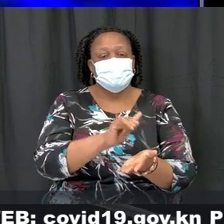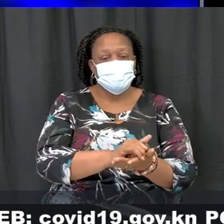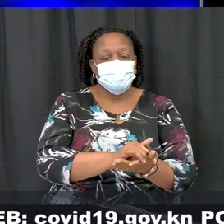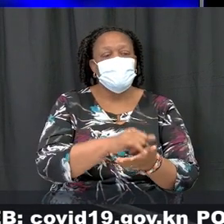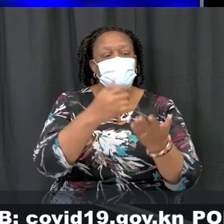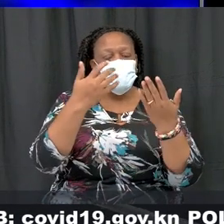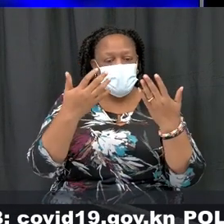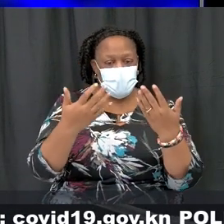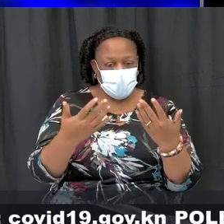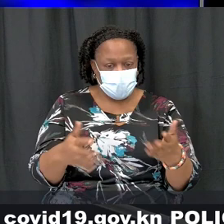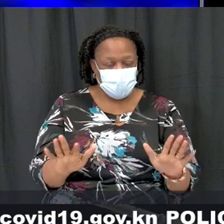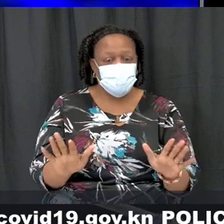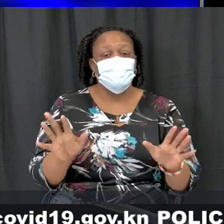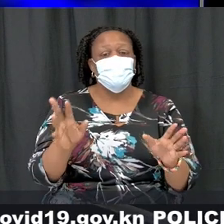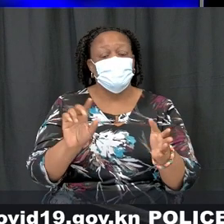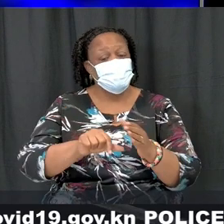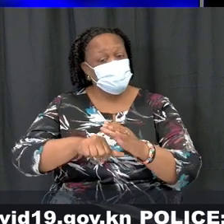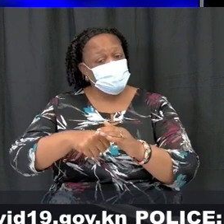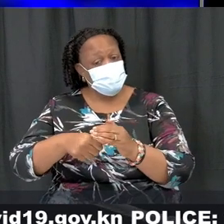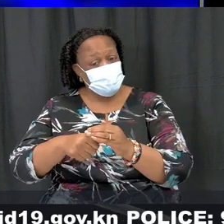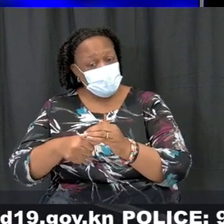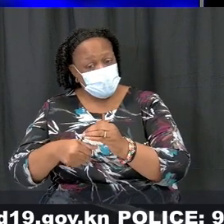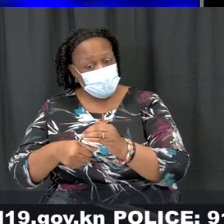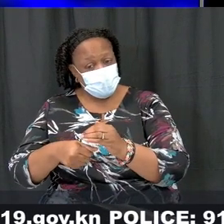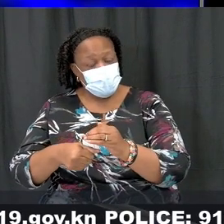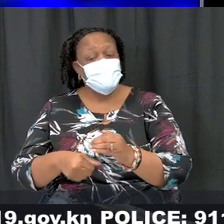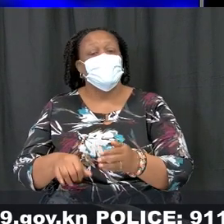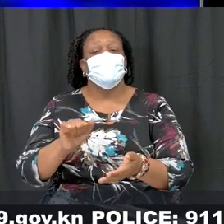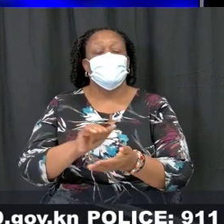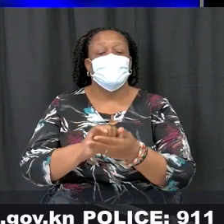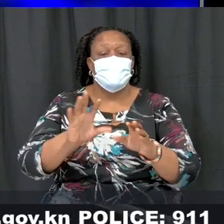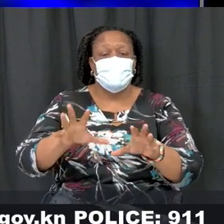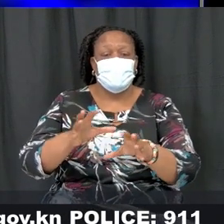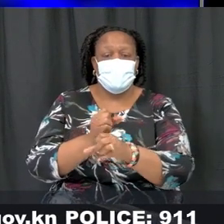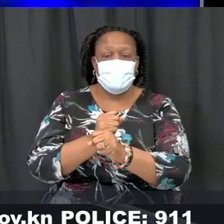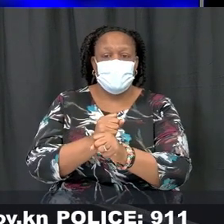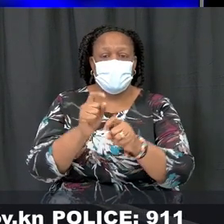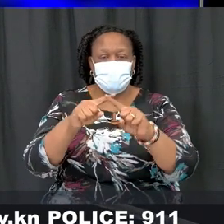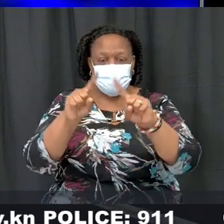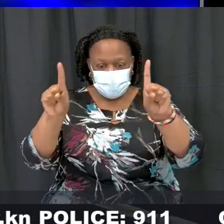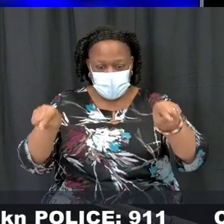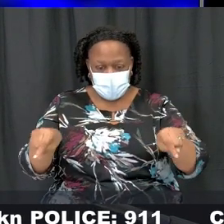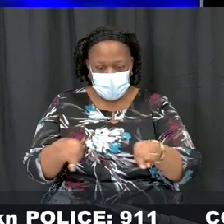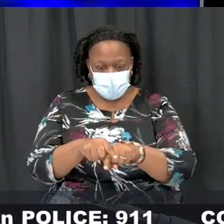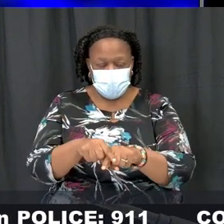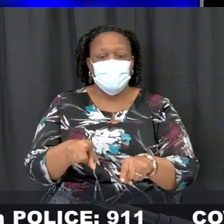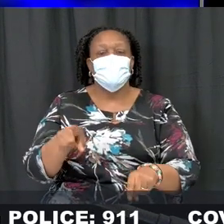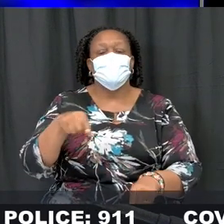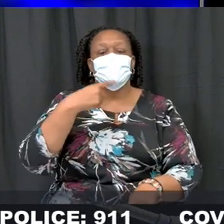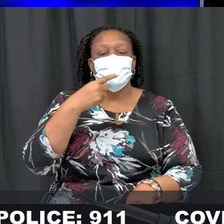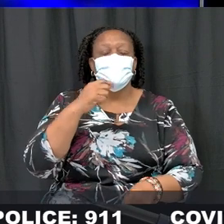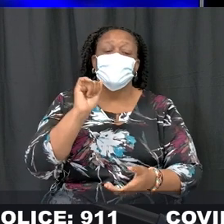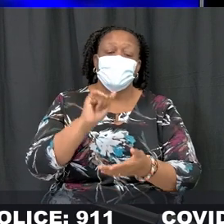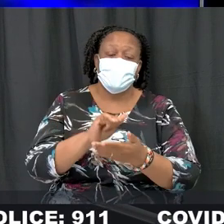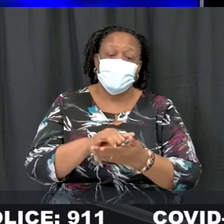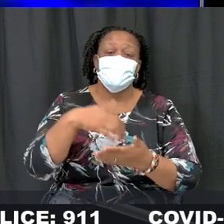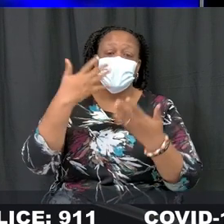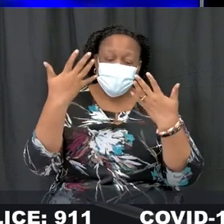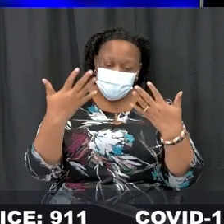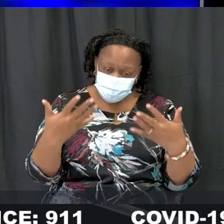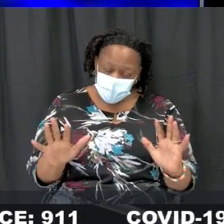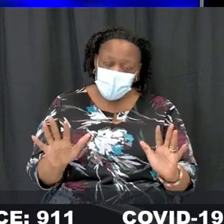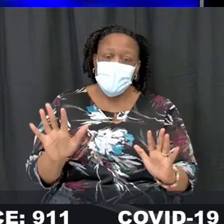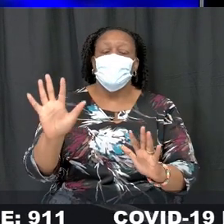satisfied the period of quarantine or isolation, and in the case of the latter, meaning isolation, that they would have fully